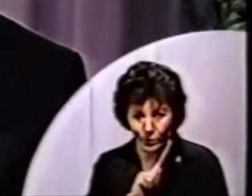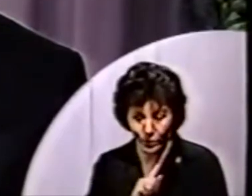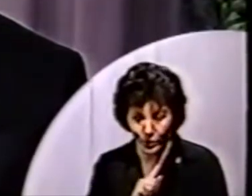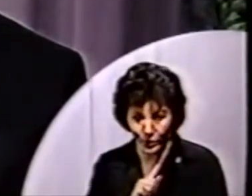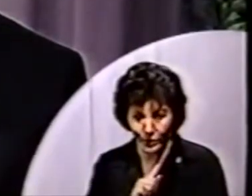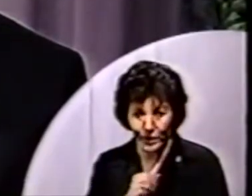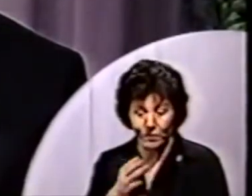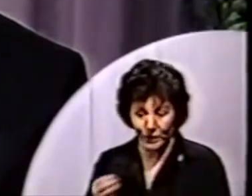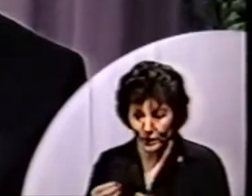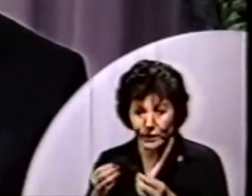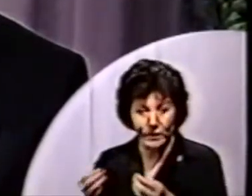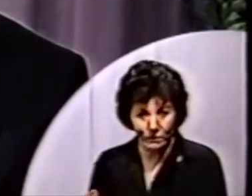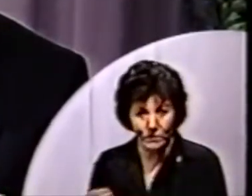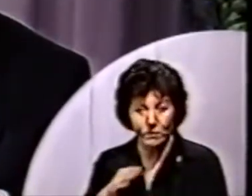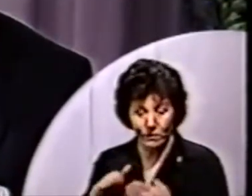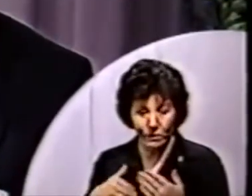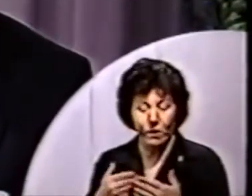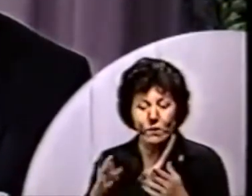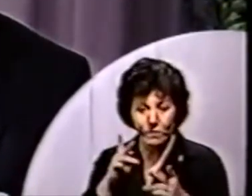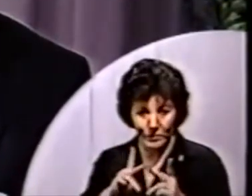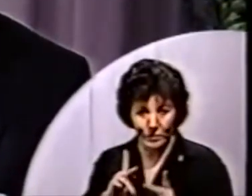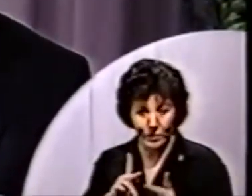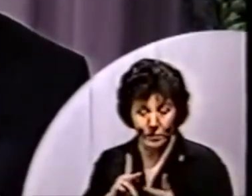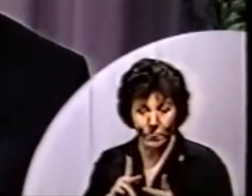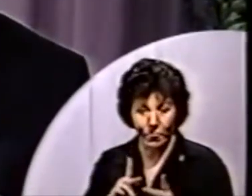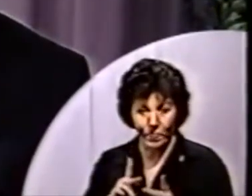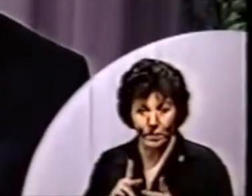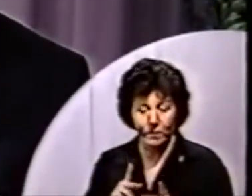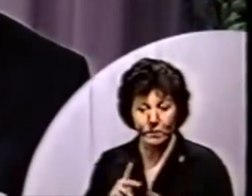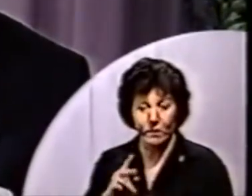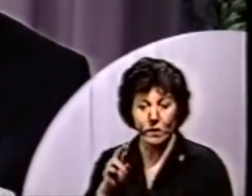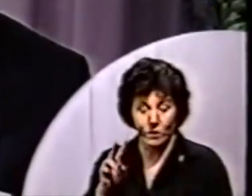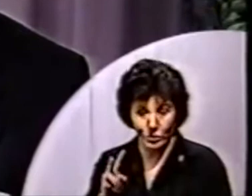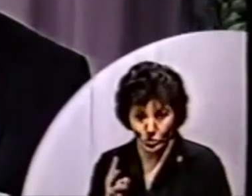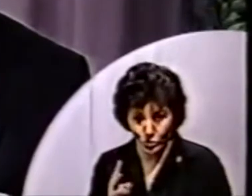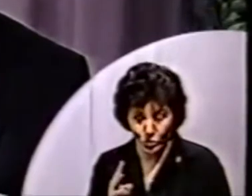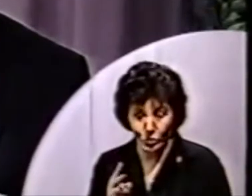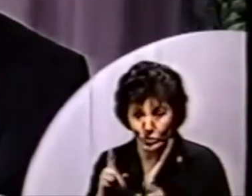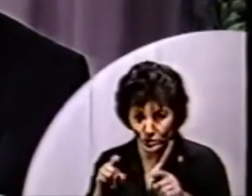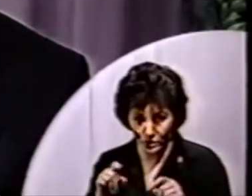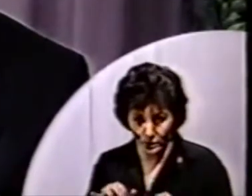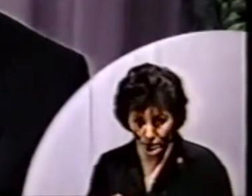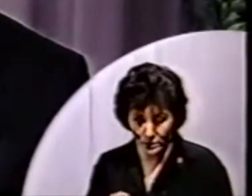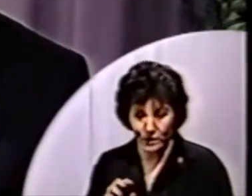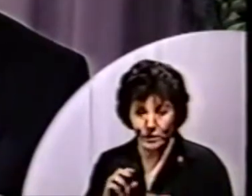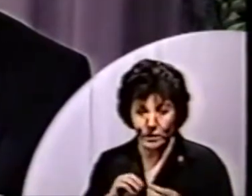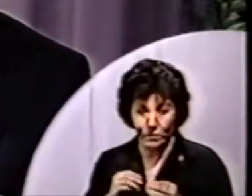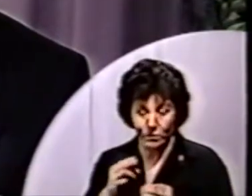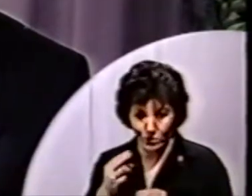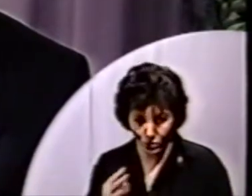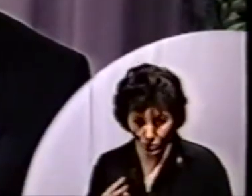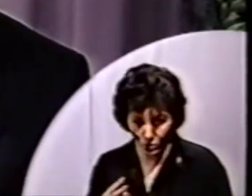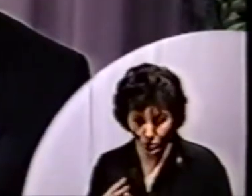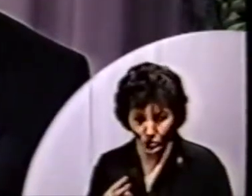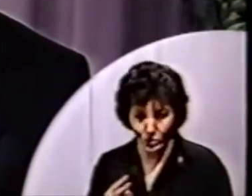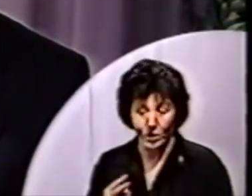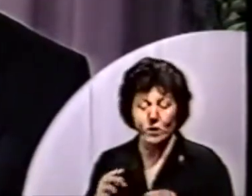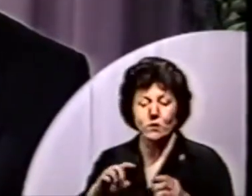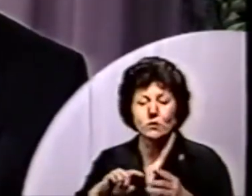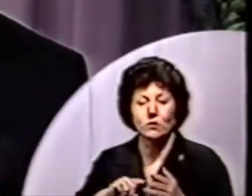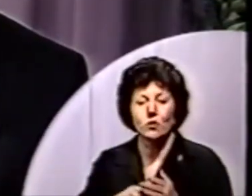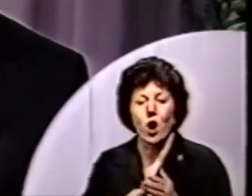distributed to the general population. As I said, the phase two testing, which part of which will take place in Denver, hopefully starting in